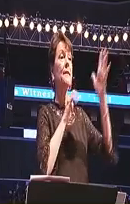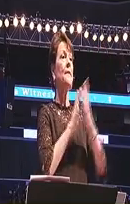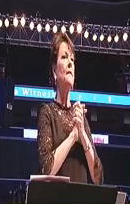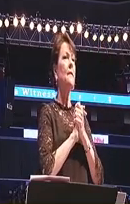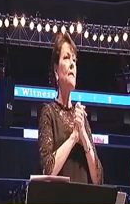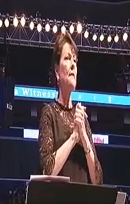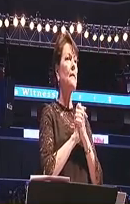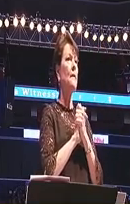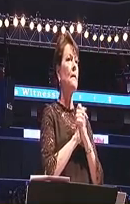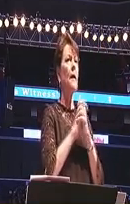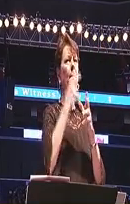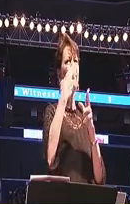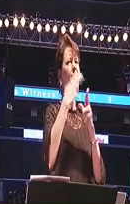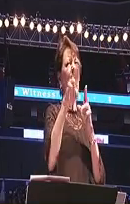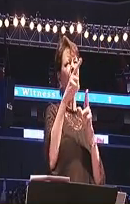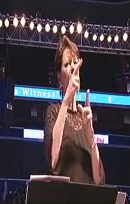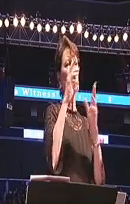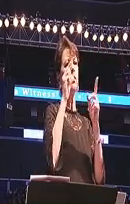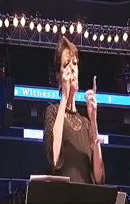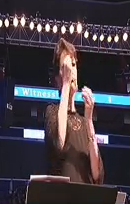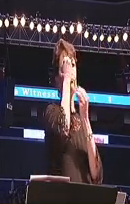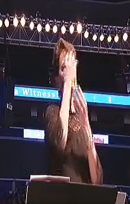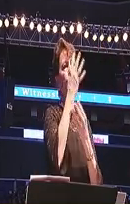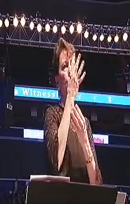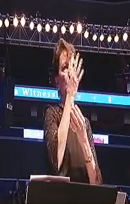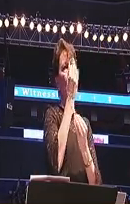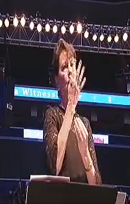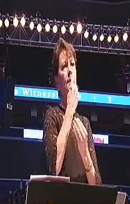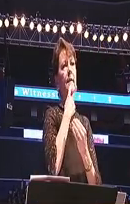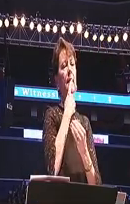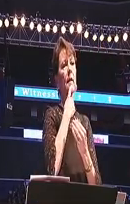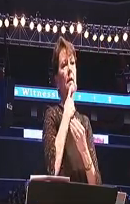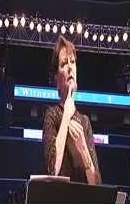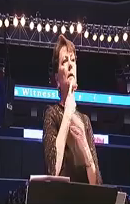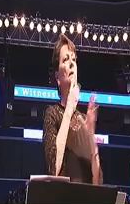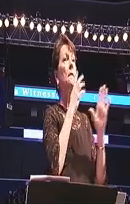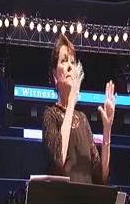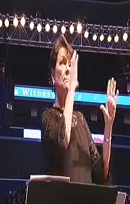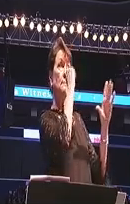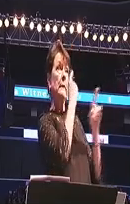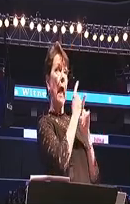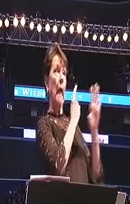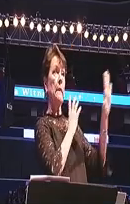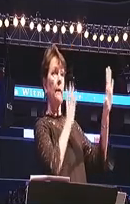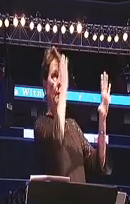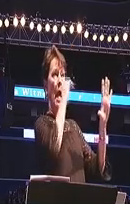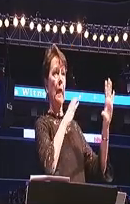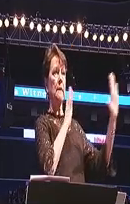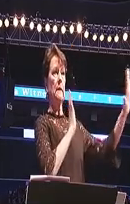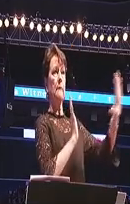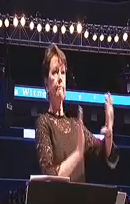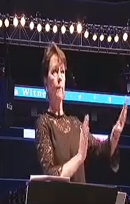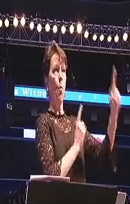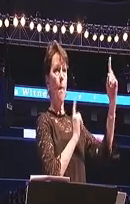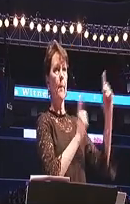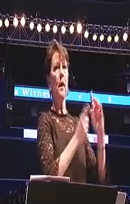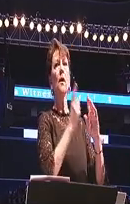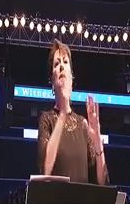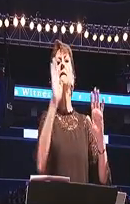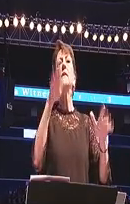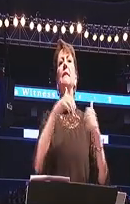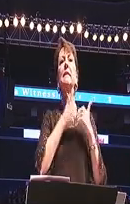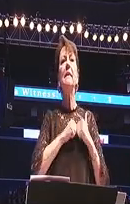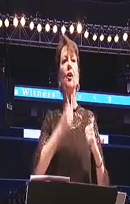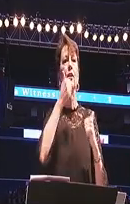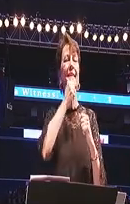Just a brief word to my sisters today. Brothers, just spare me 1 minute. But dear sisters, they're